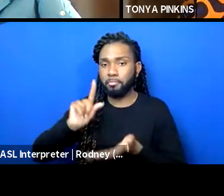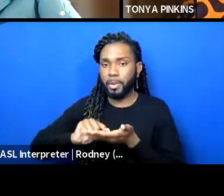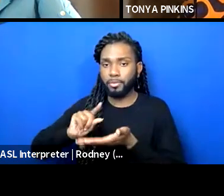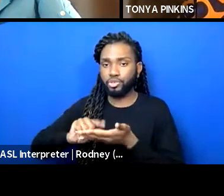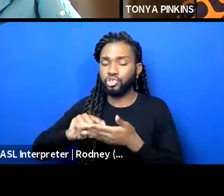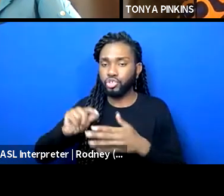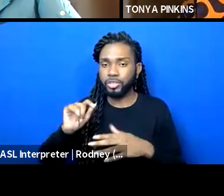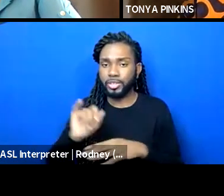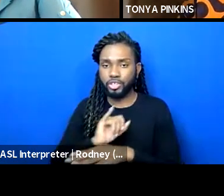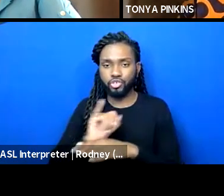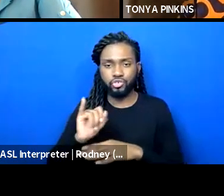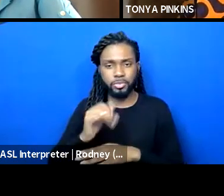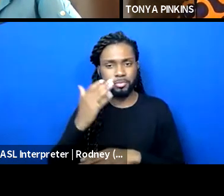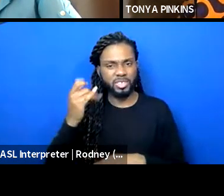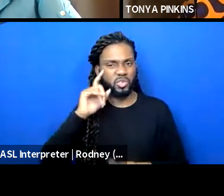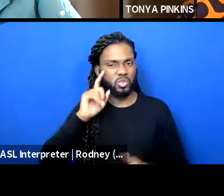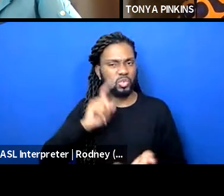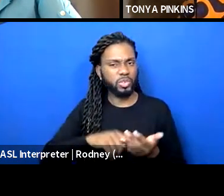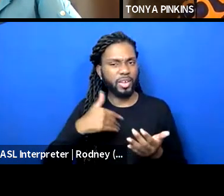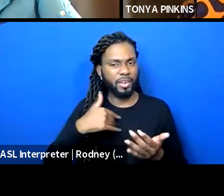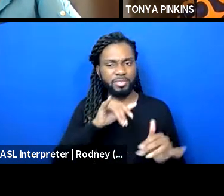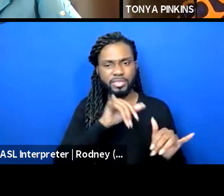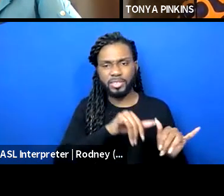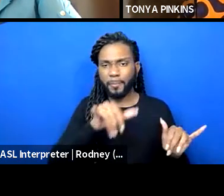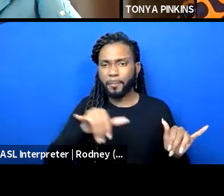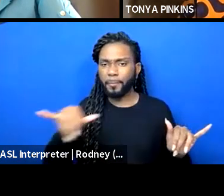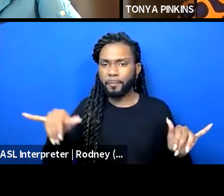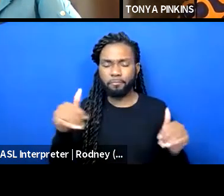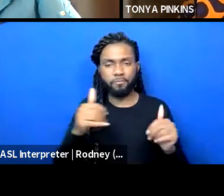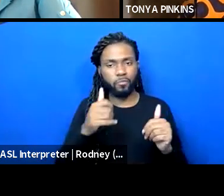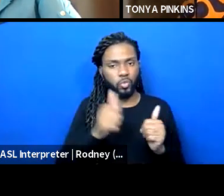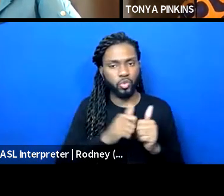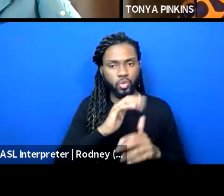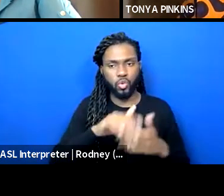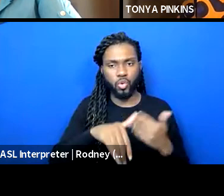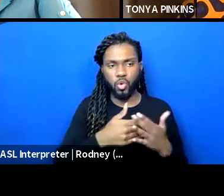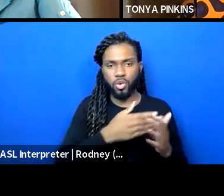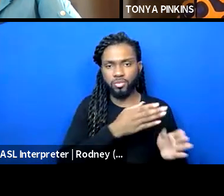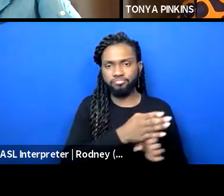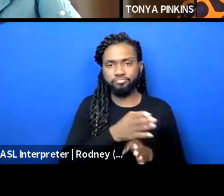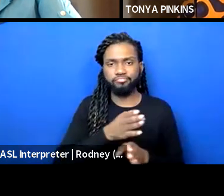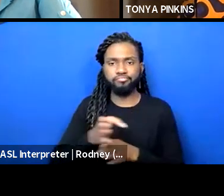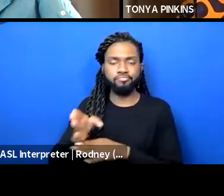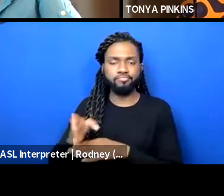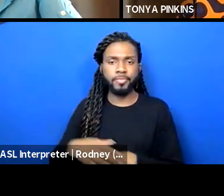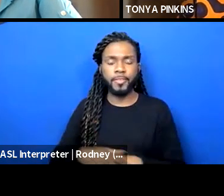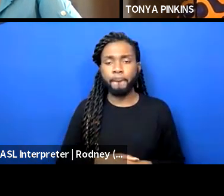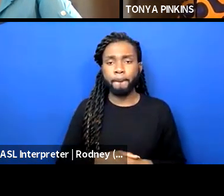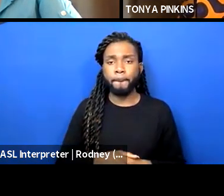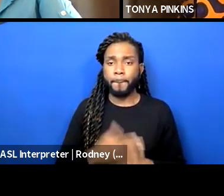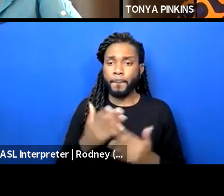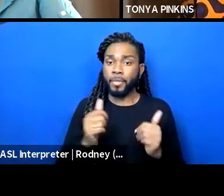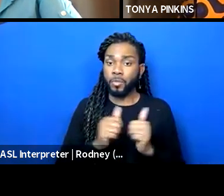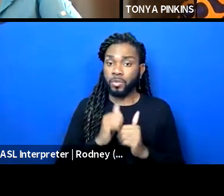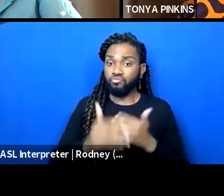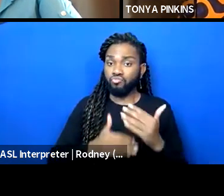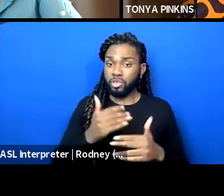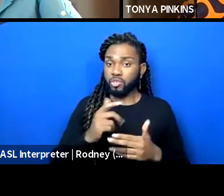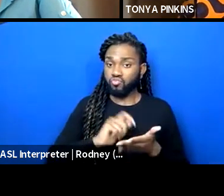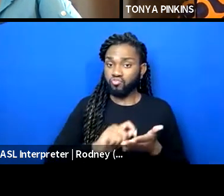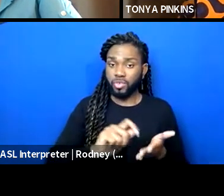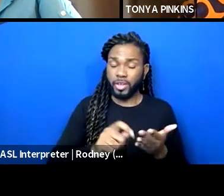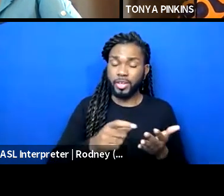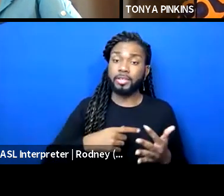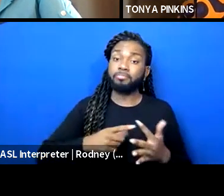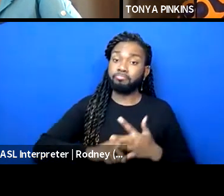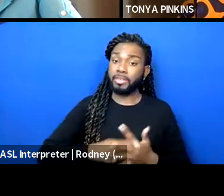similar patterns across those industries. And so I think in the process of writing it, originally I